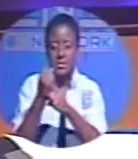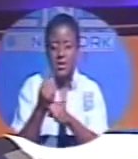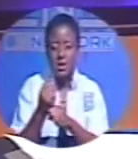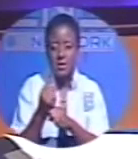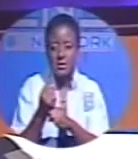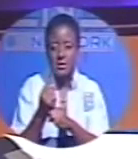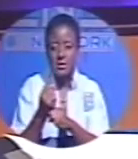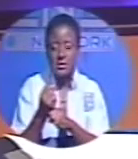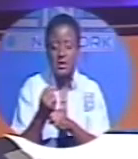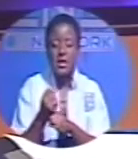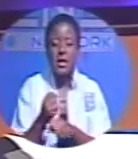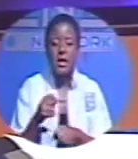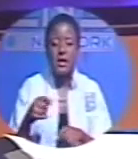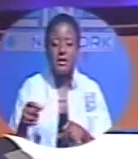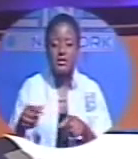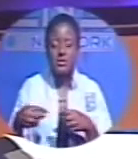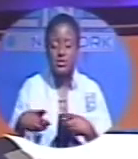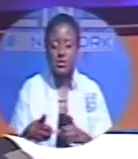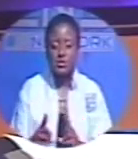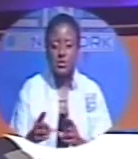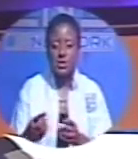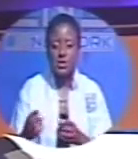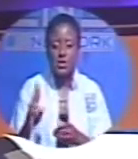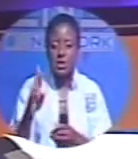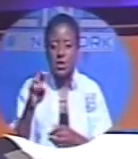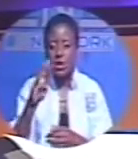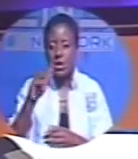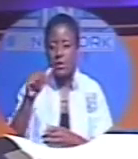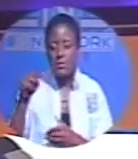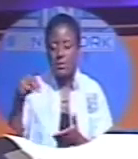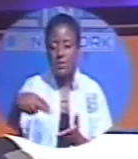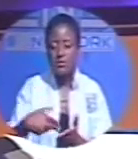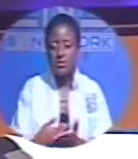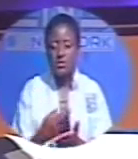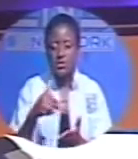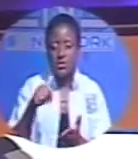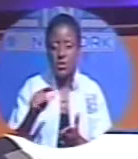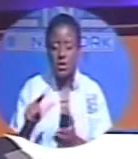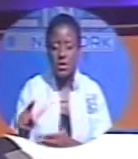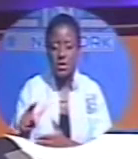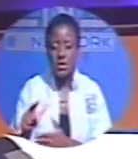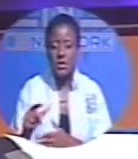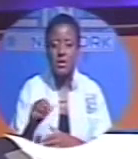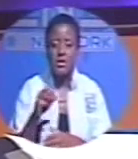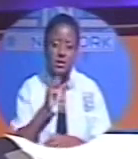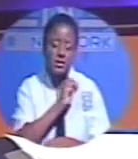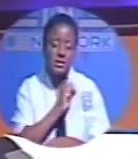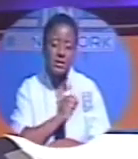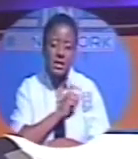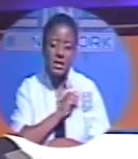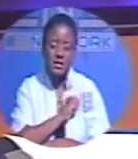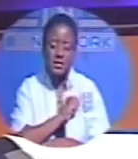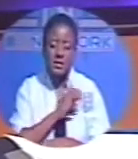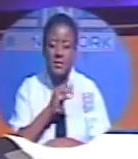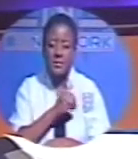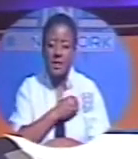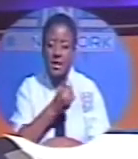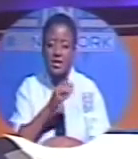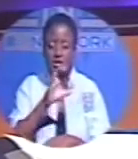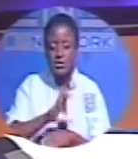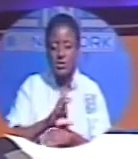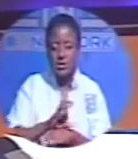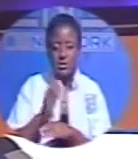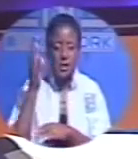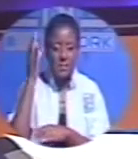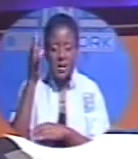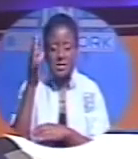The St. Michael's Methodist Church Boyd subdivision is doing its part to improve community relations. According to Pastor Philip